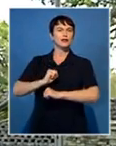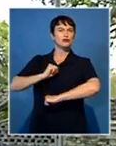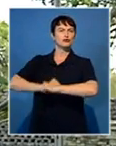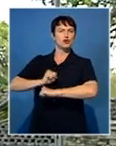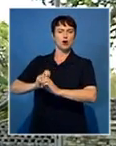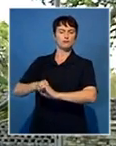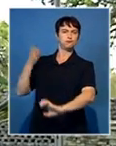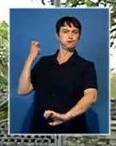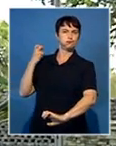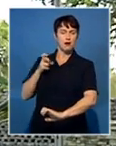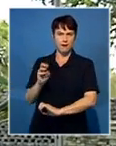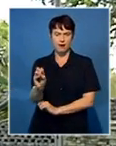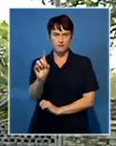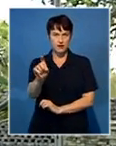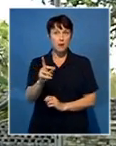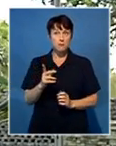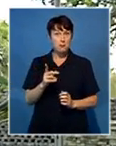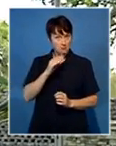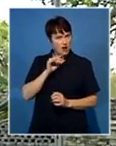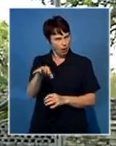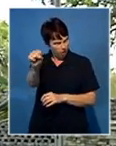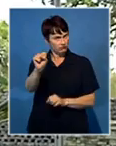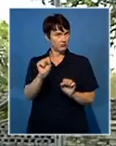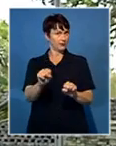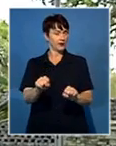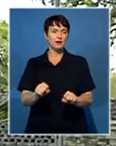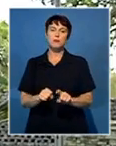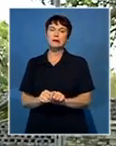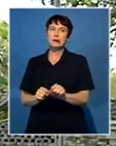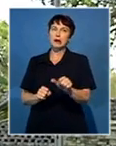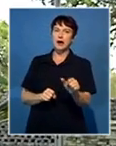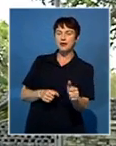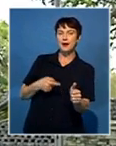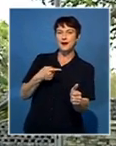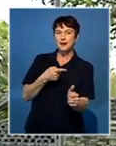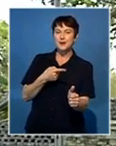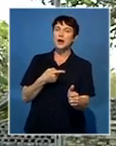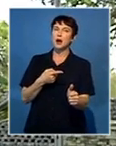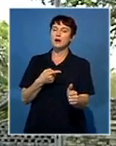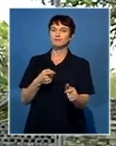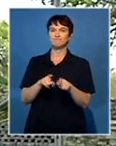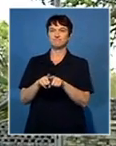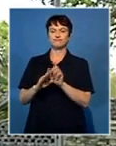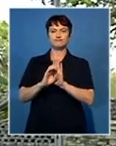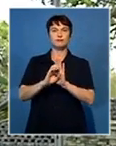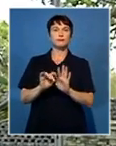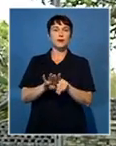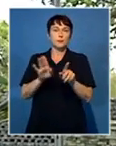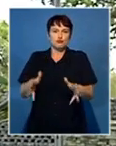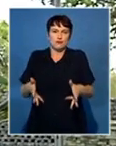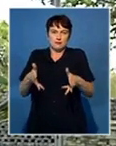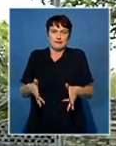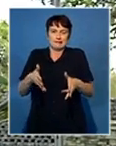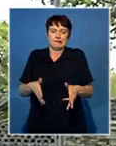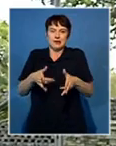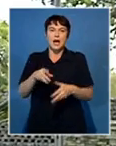the main are not excluded from load shedding. But there are other parts of infrastructure which are excluded. So, for example, Metro Rail, very